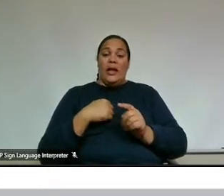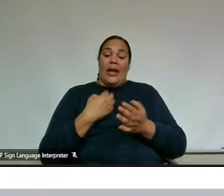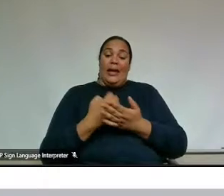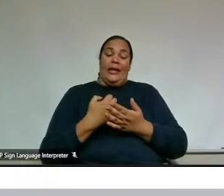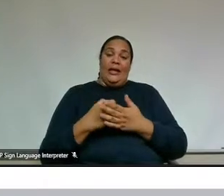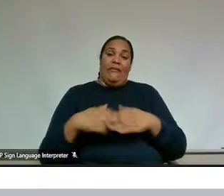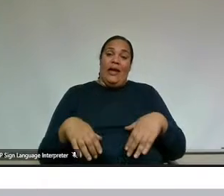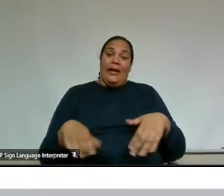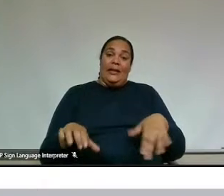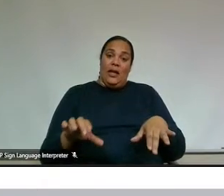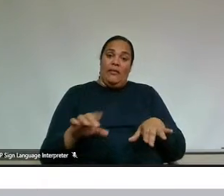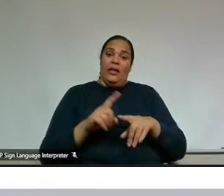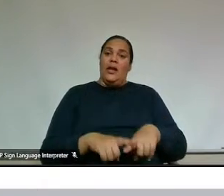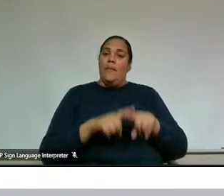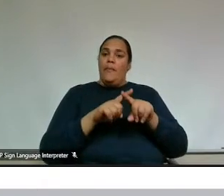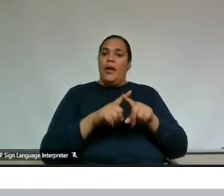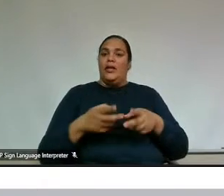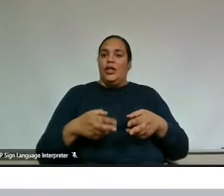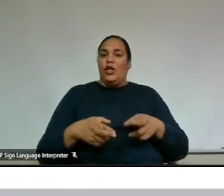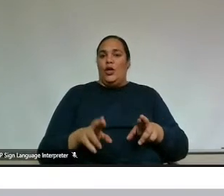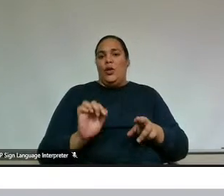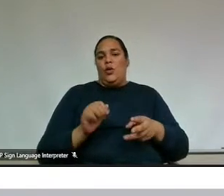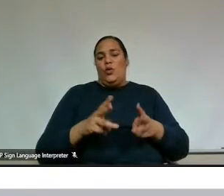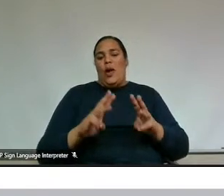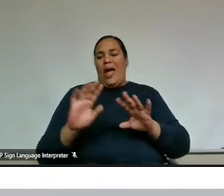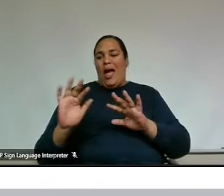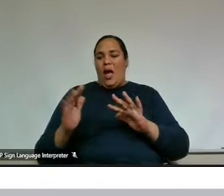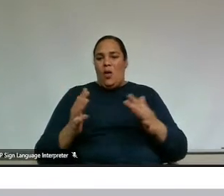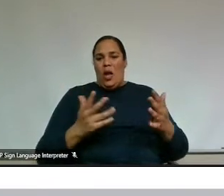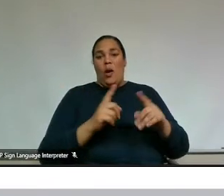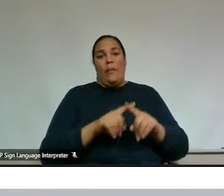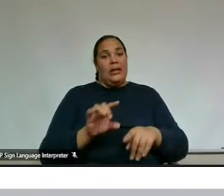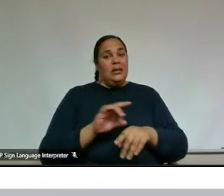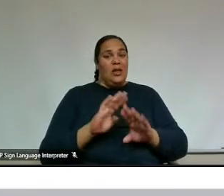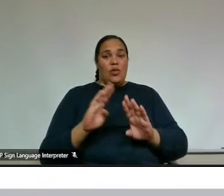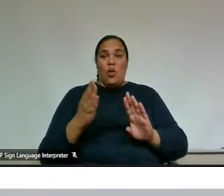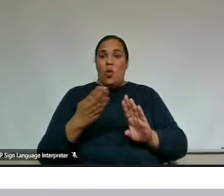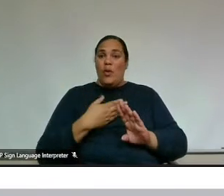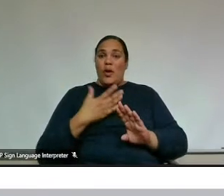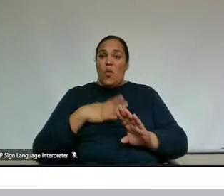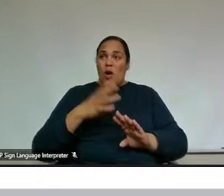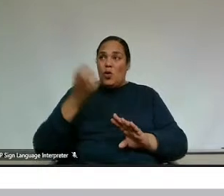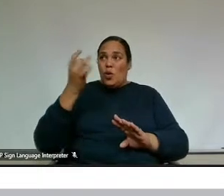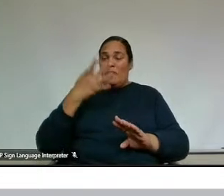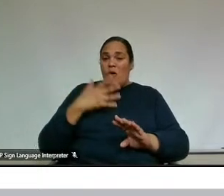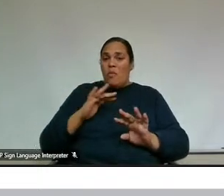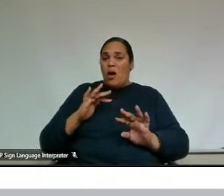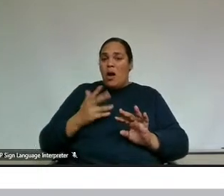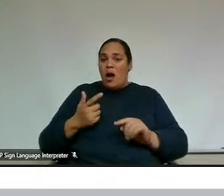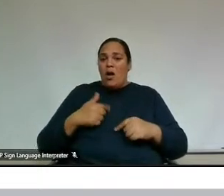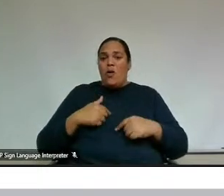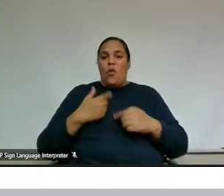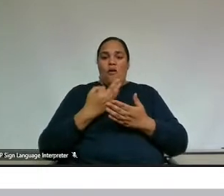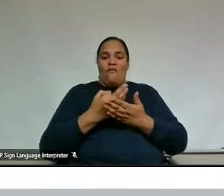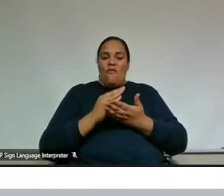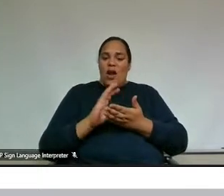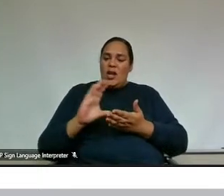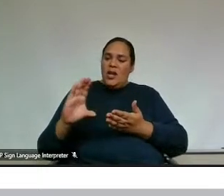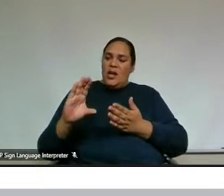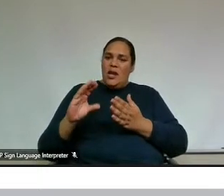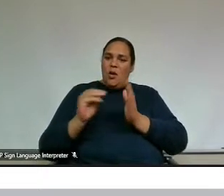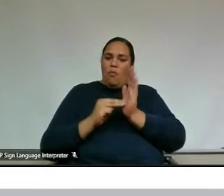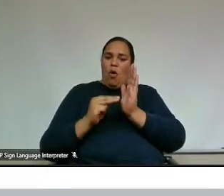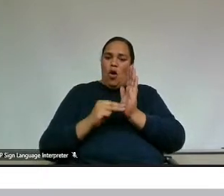economical activities is dependent on the roads condition, but still nobody wants to tell us how to put the funding model on the